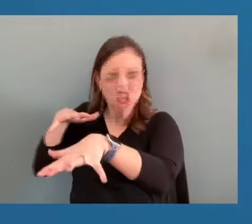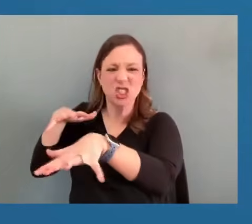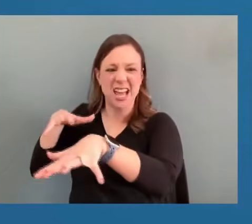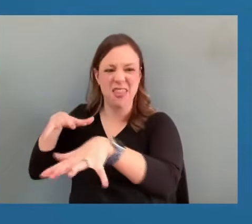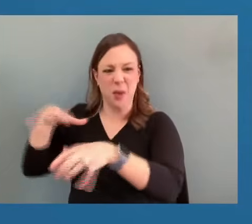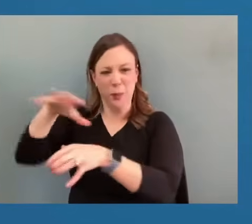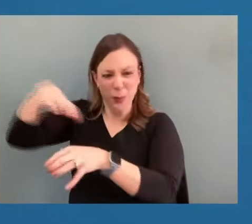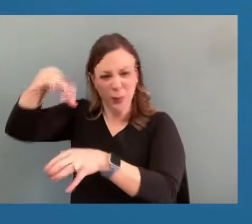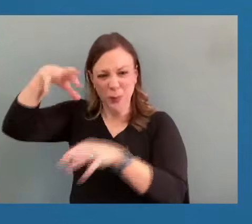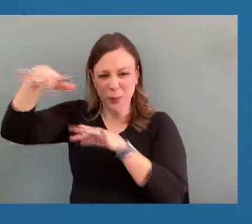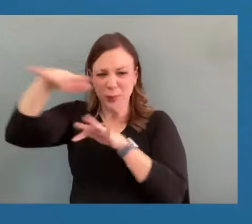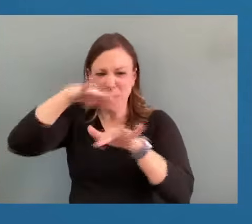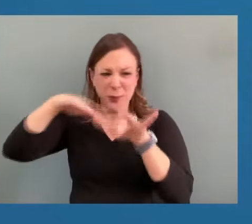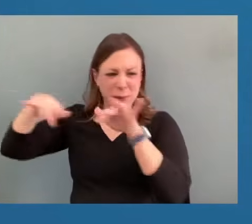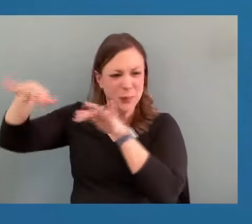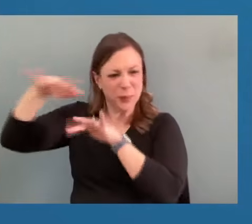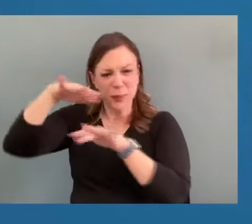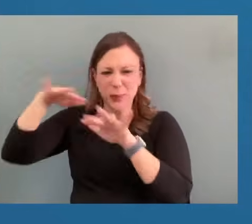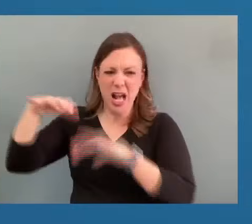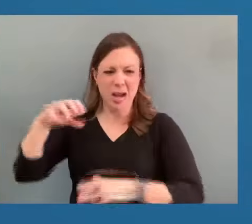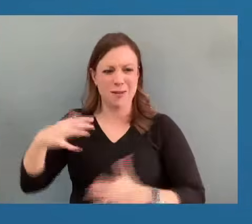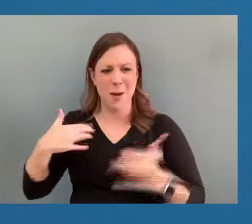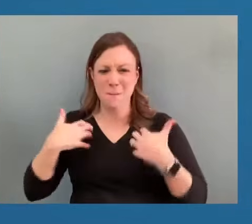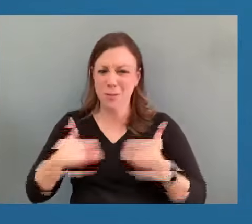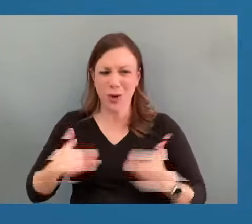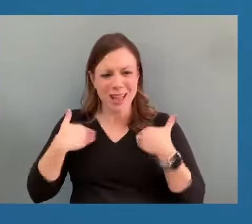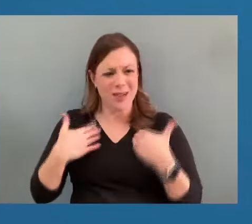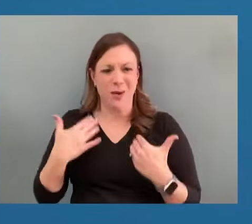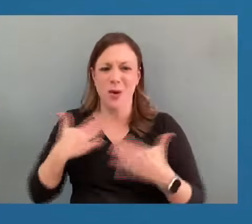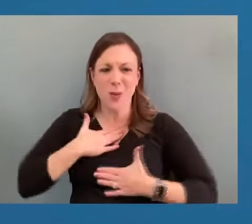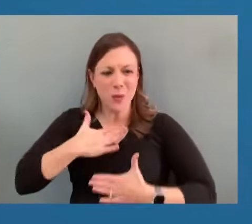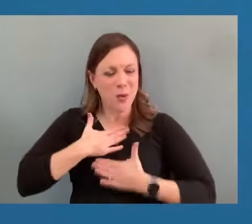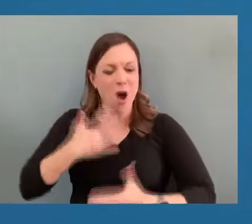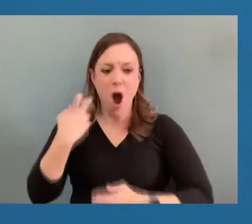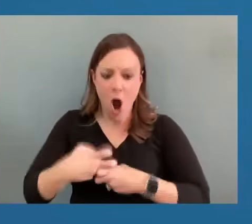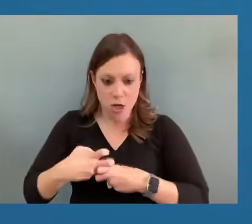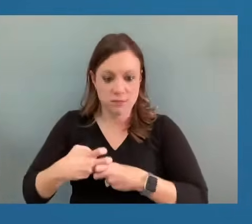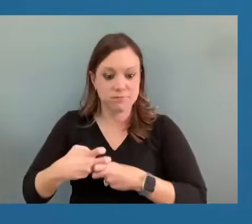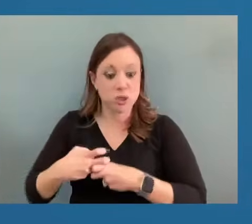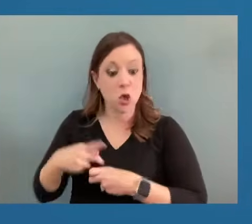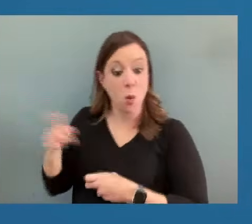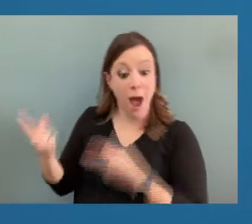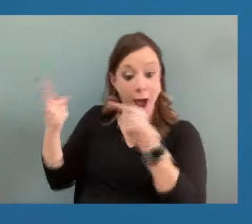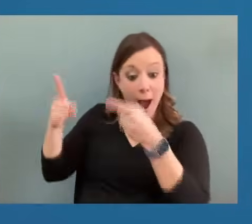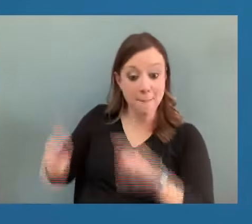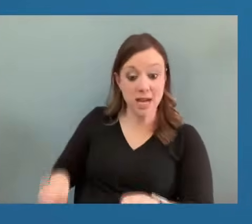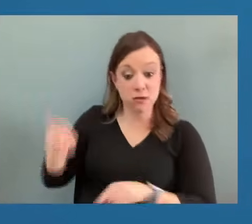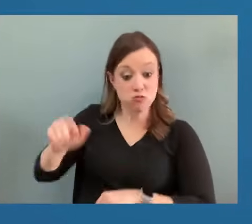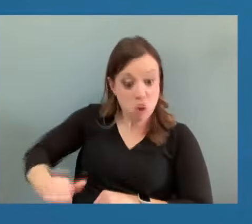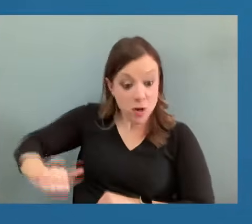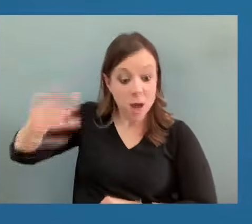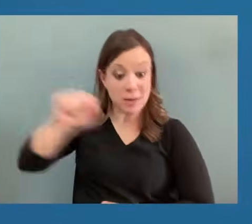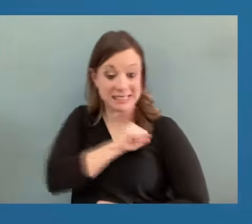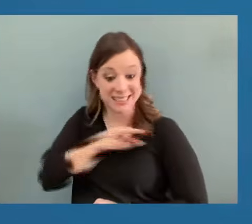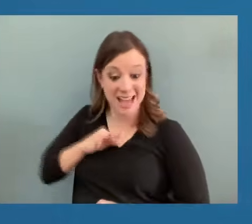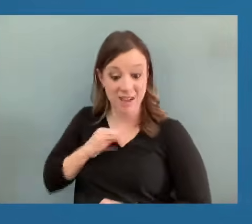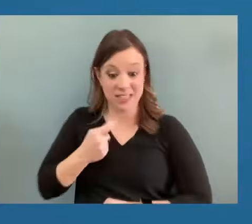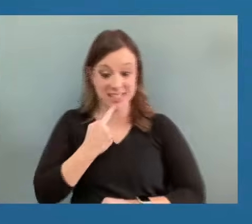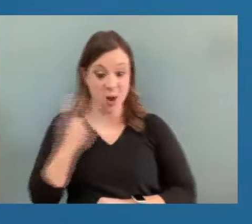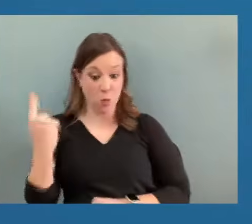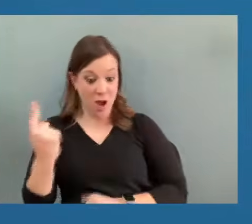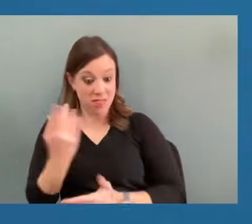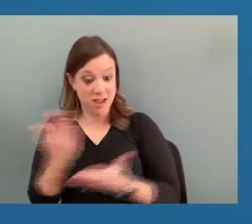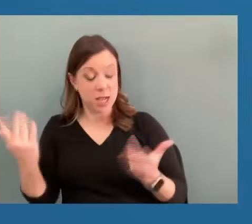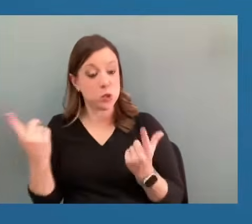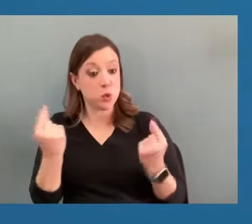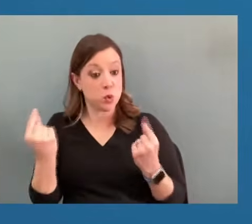at recess asking other students to compare and contrast their inhalers. That is the way in which this kind of